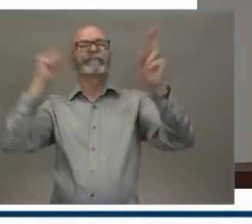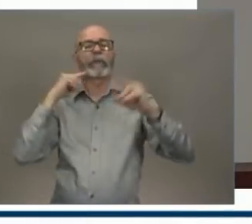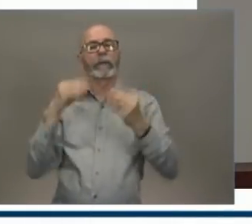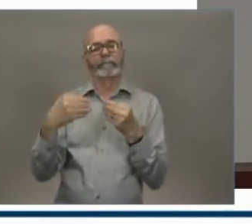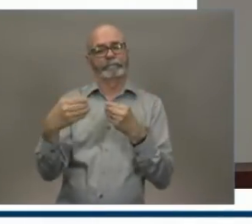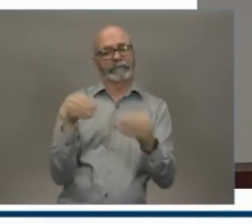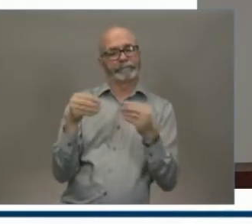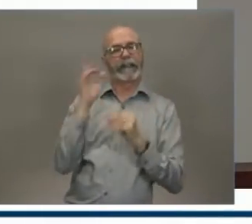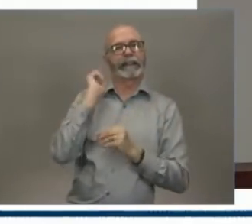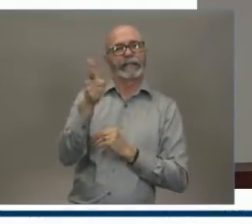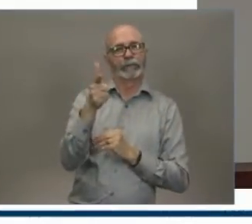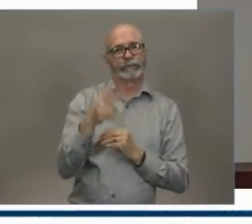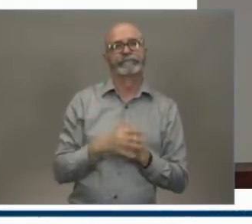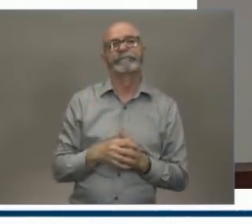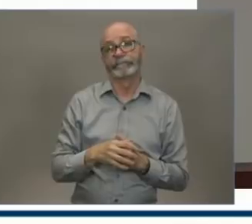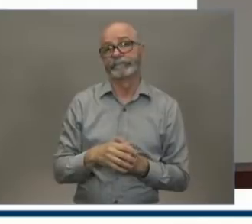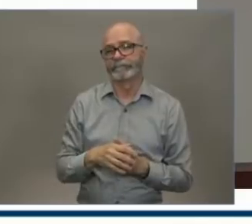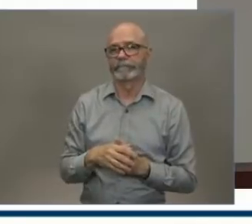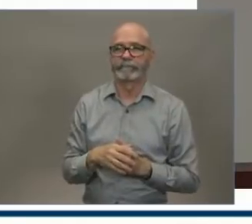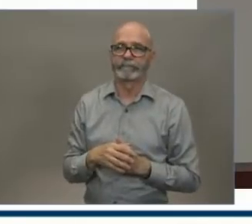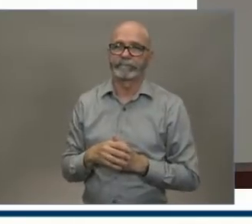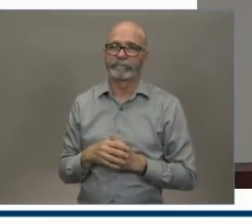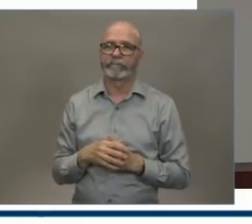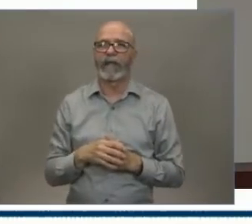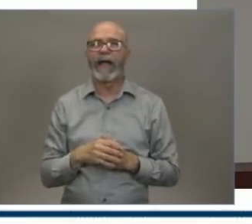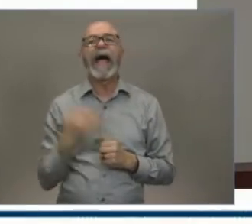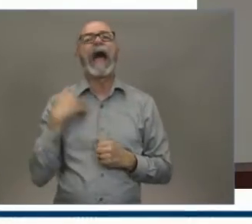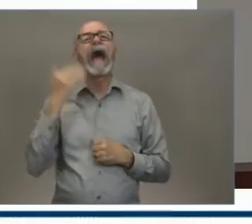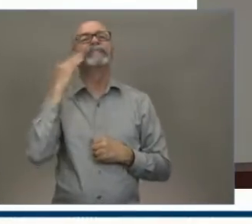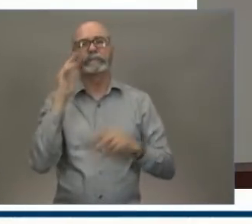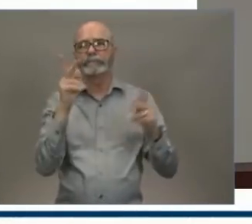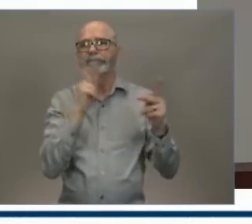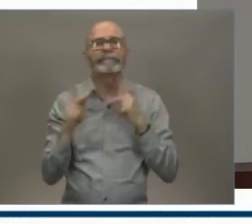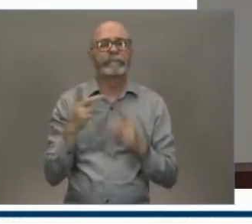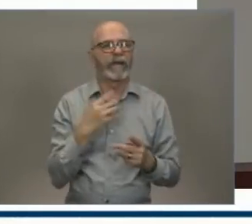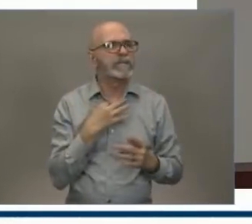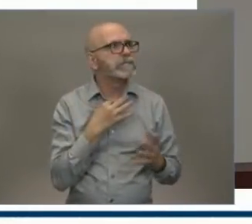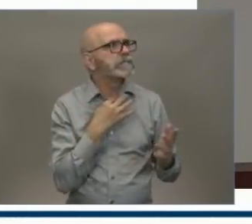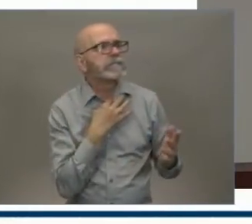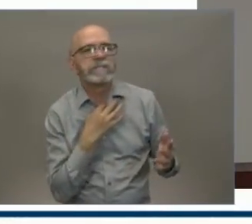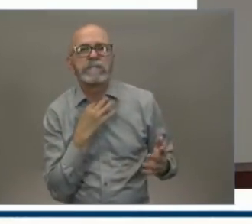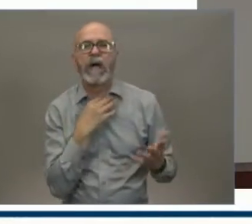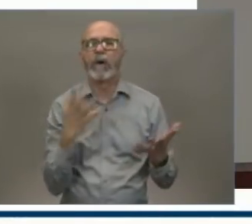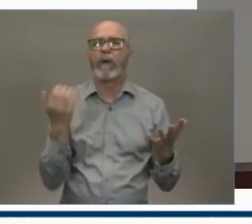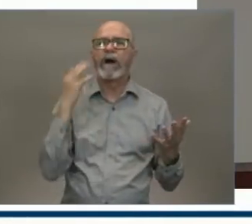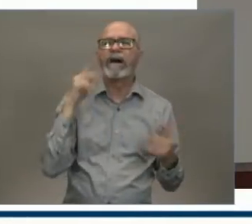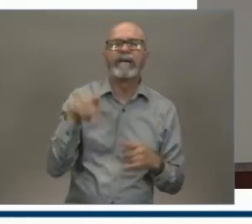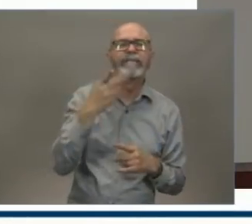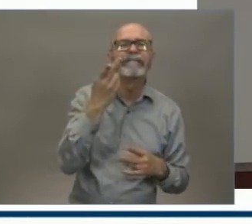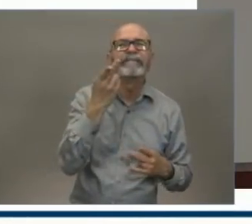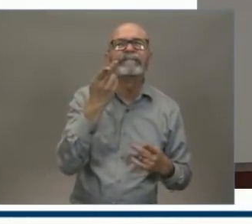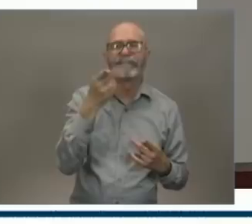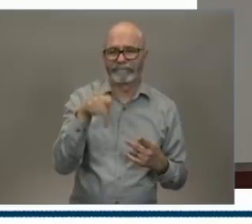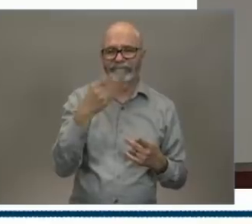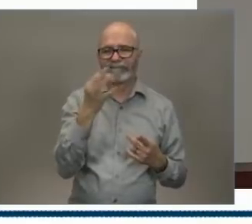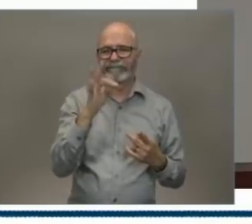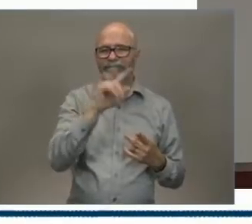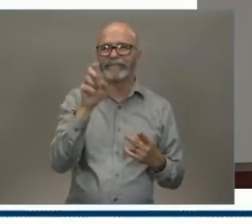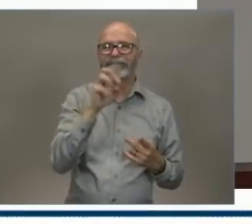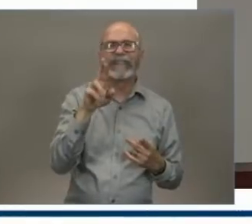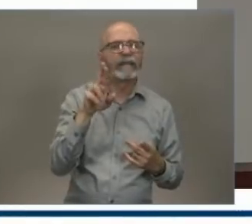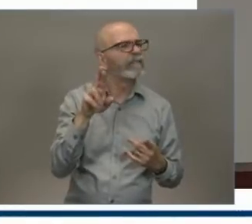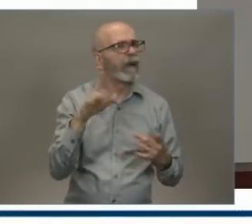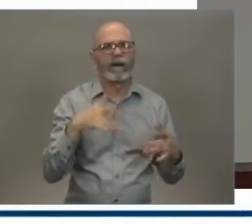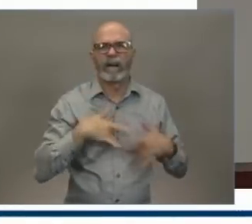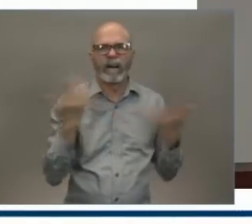So I know that there's lots of questions about what the Pfizer delay, the short-term delay, will mean to our